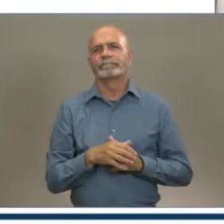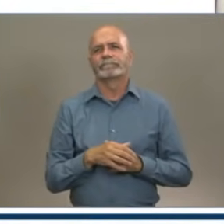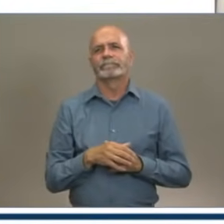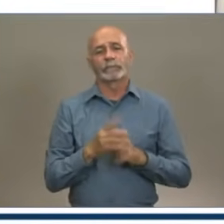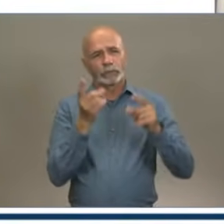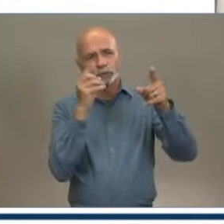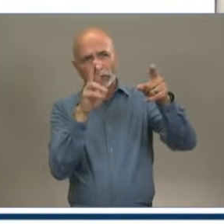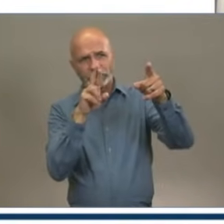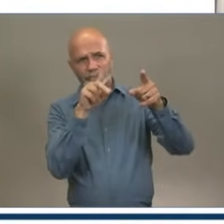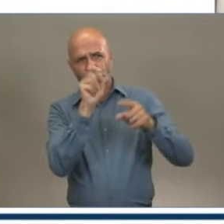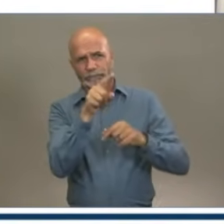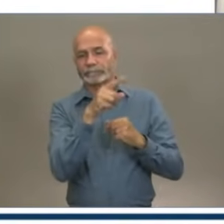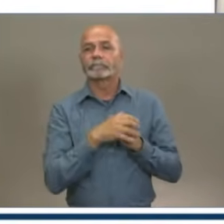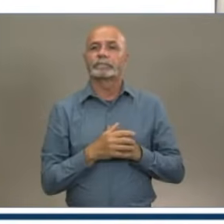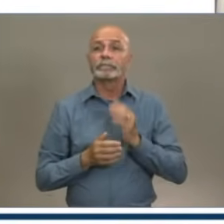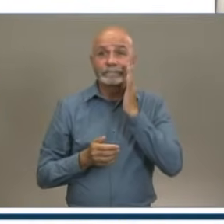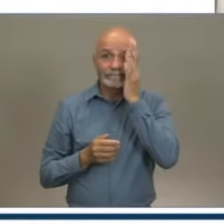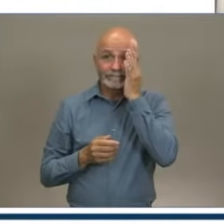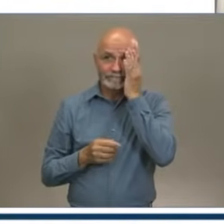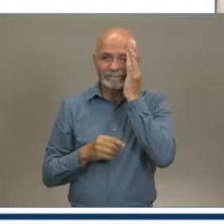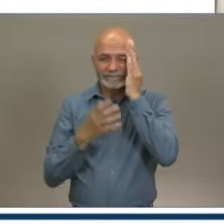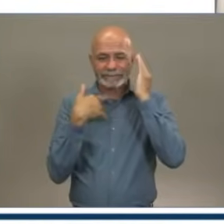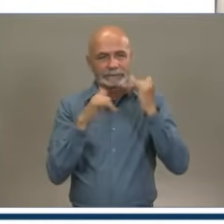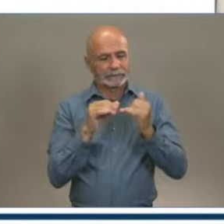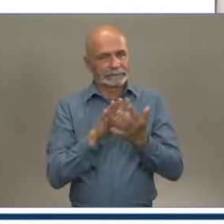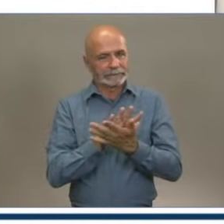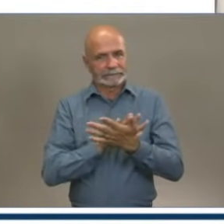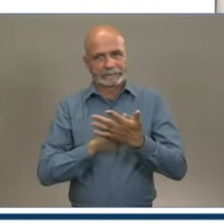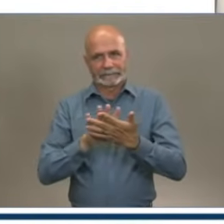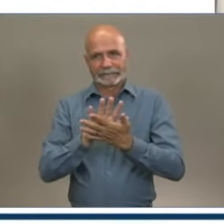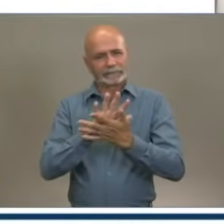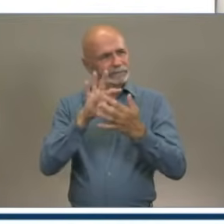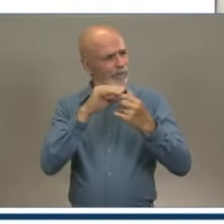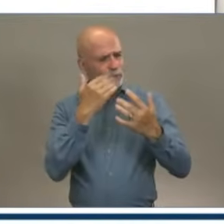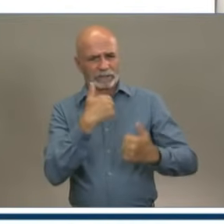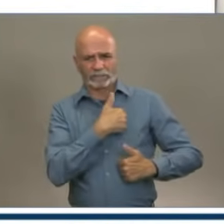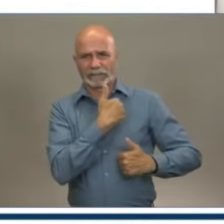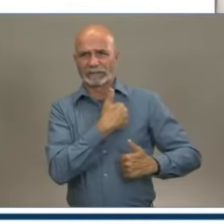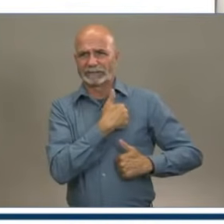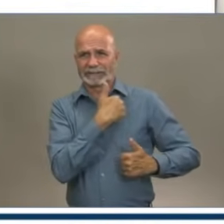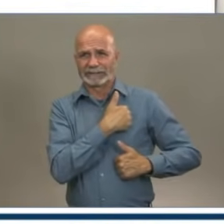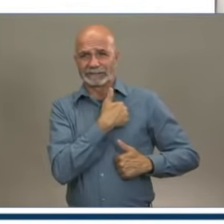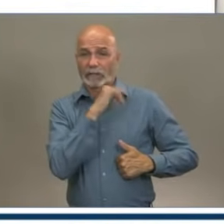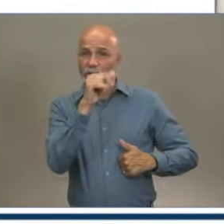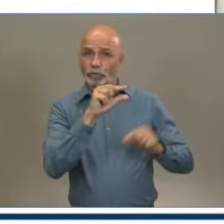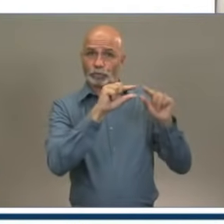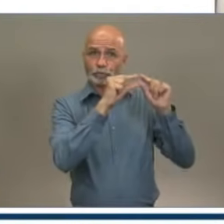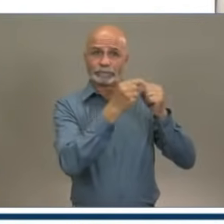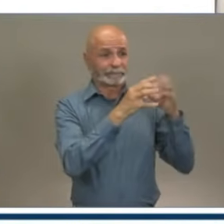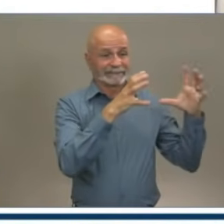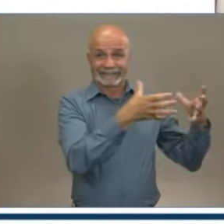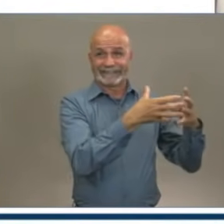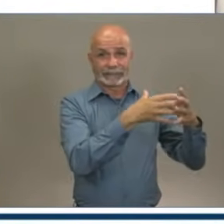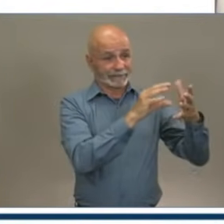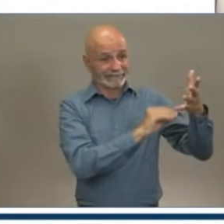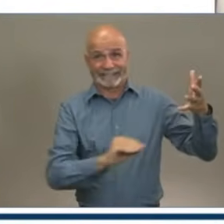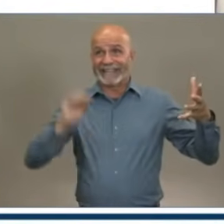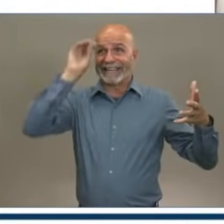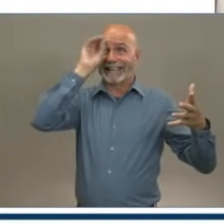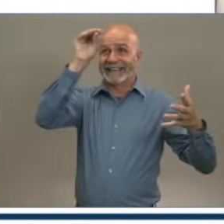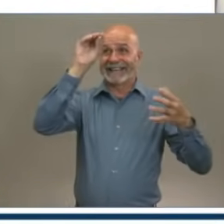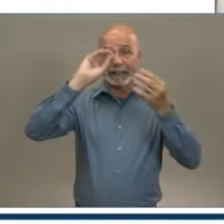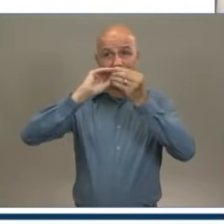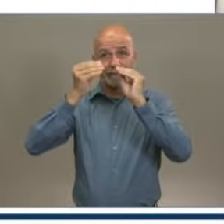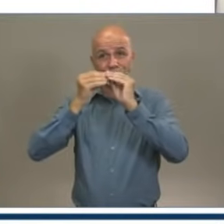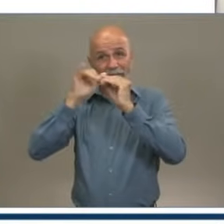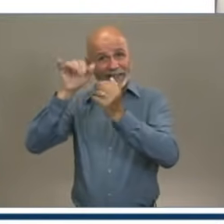looking for some clarification on the military members who are now included. I guess, were they not included before just because